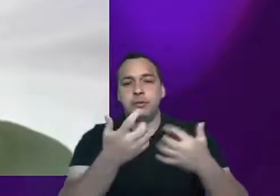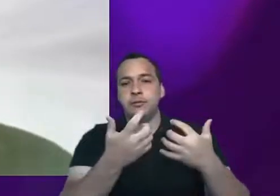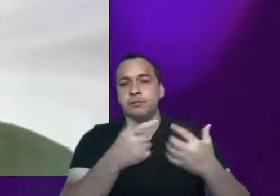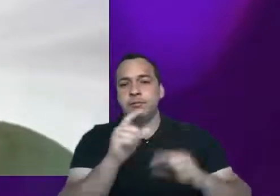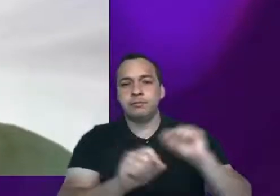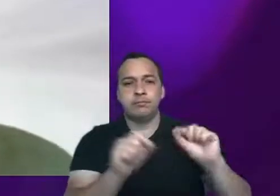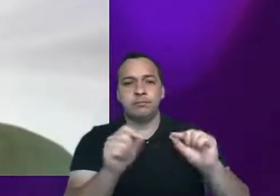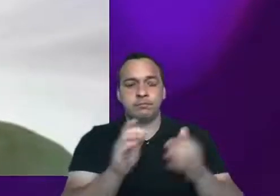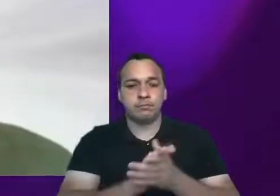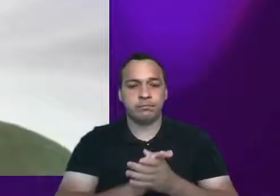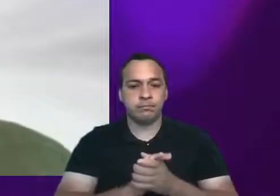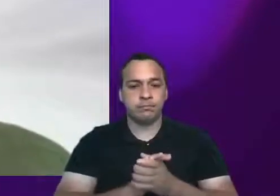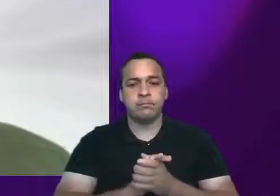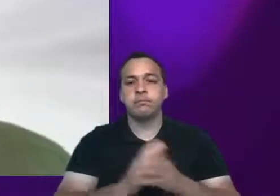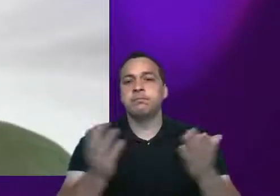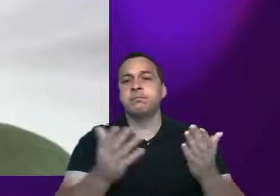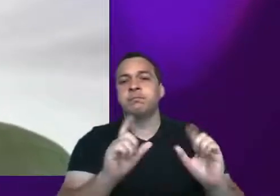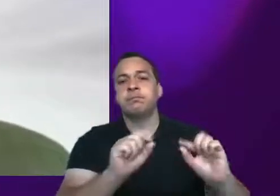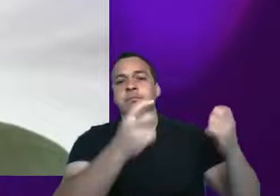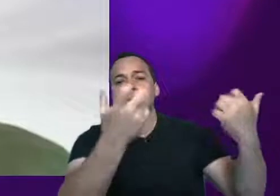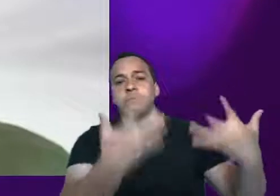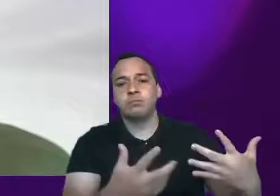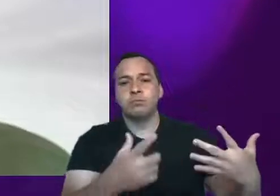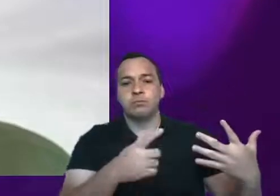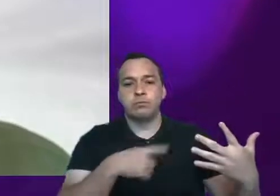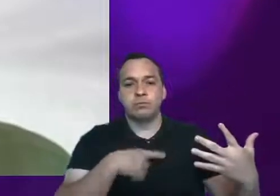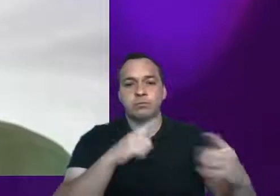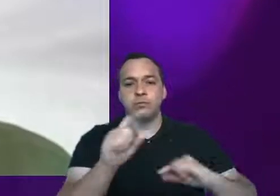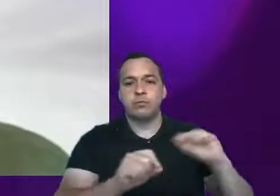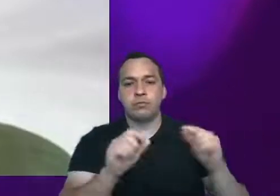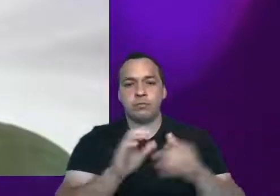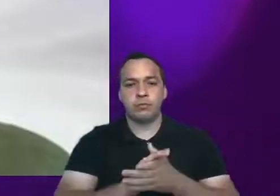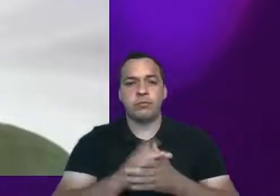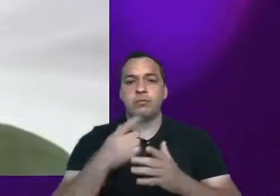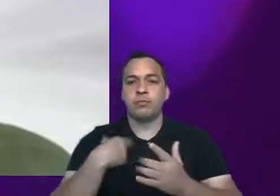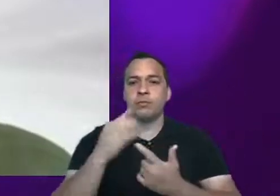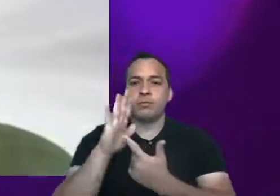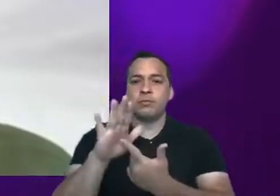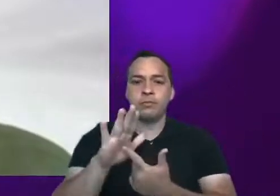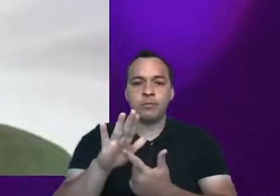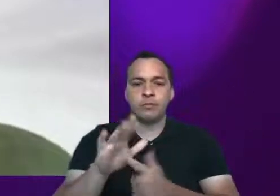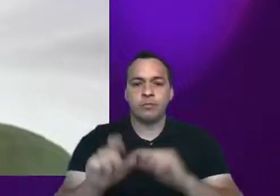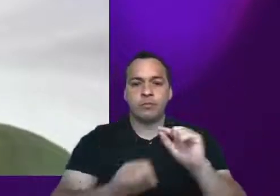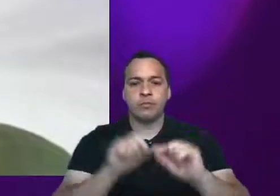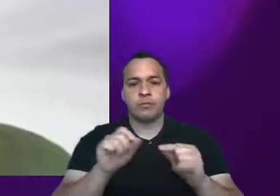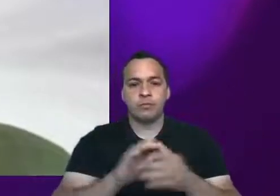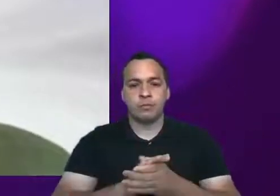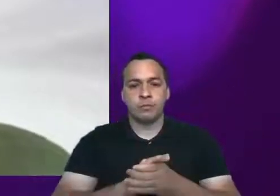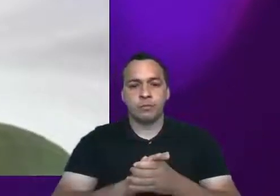And I will present about